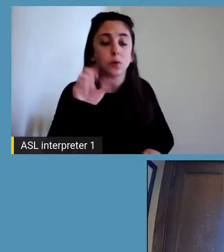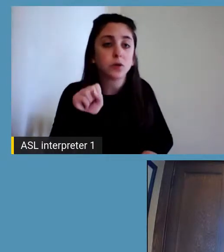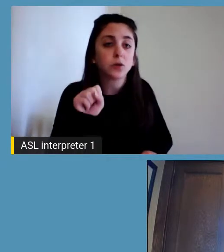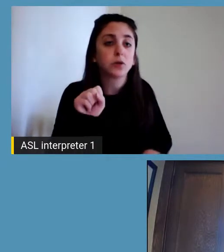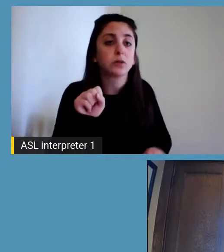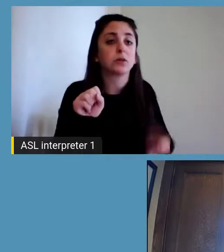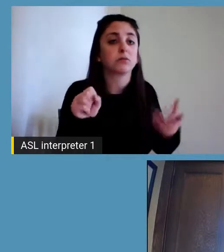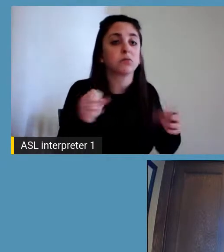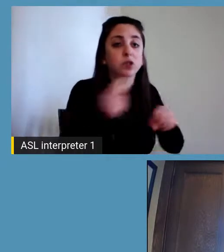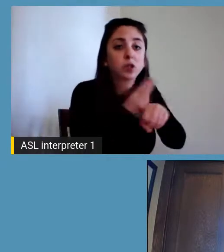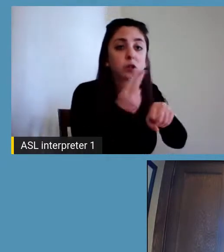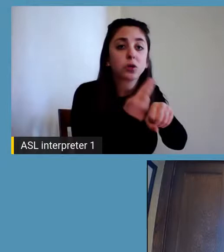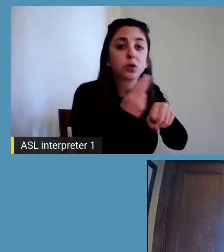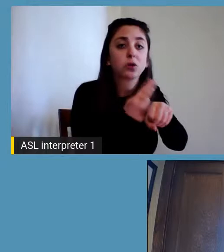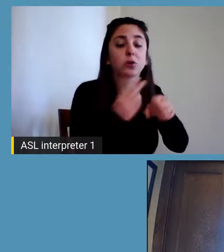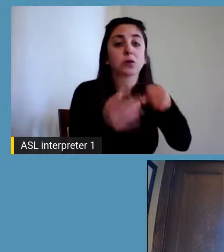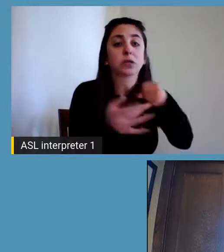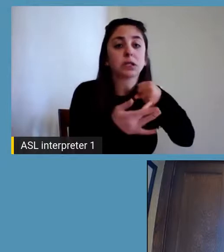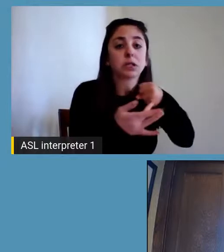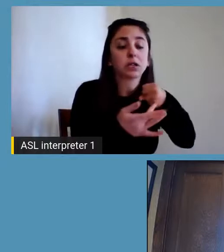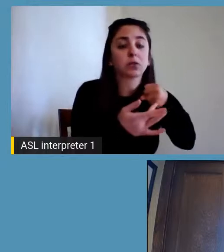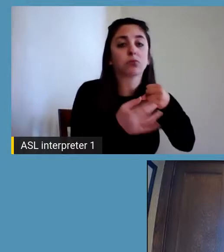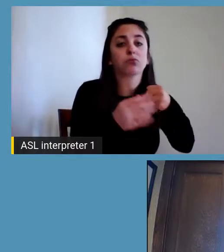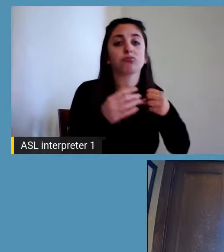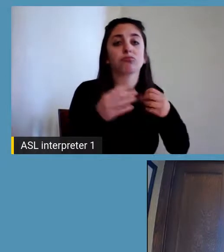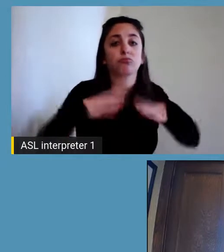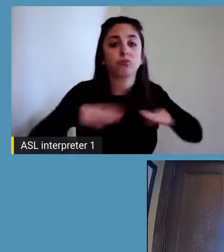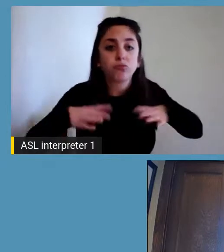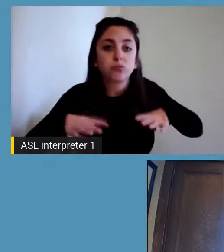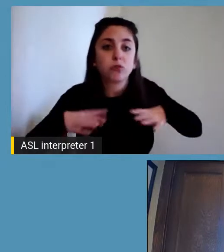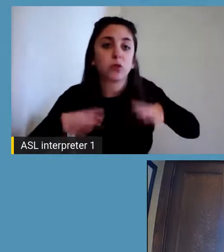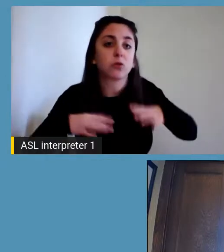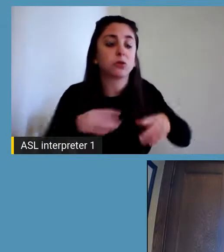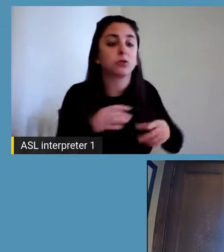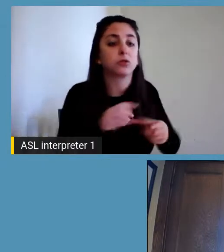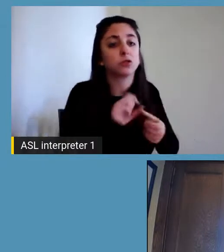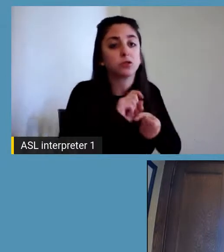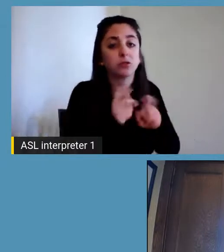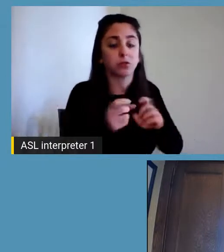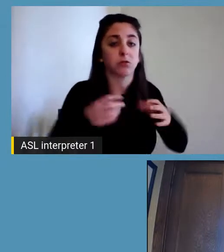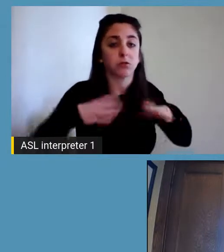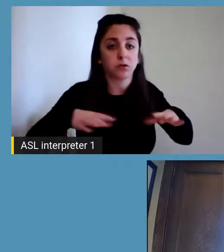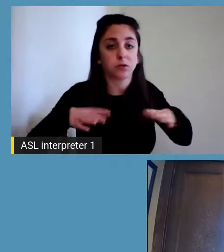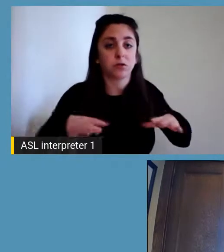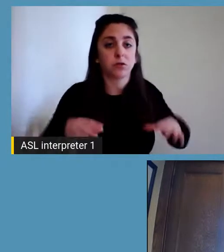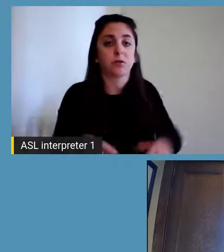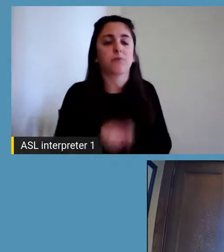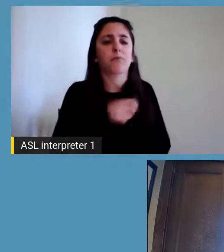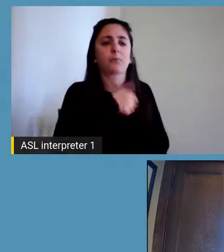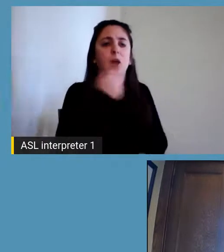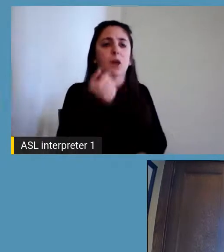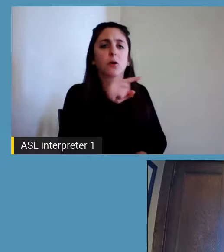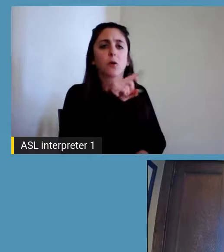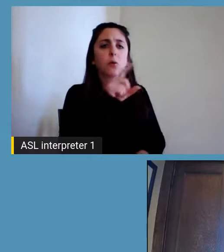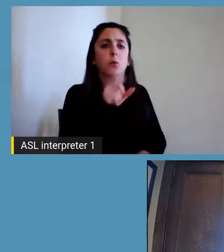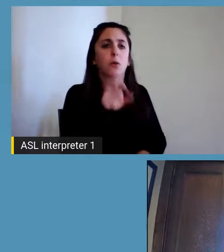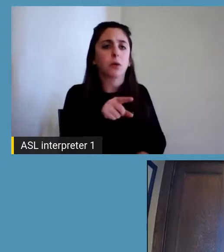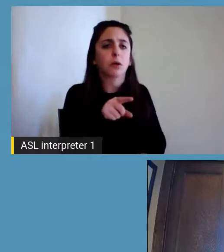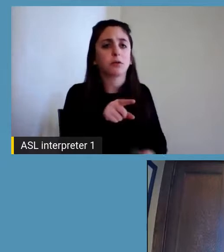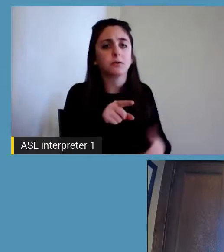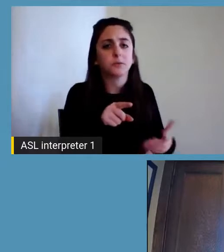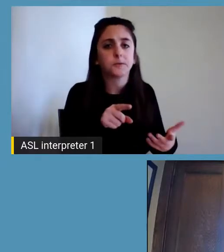for digitizing clothing and other materials and other kinds of objects? And another question is, sort of